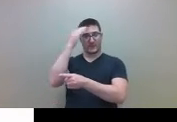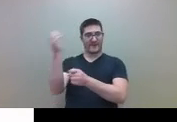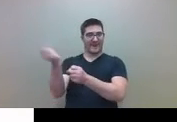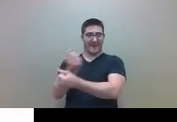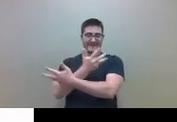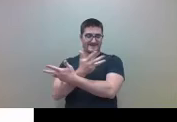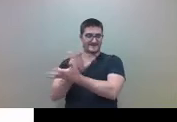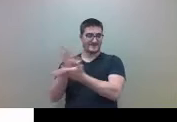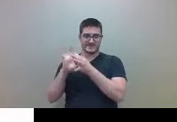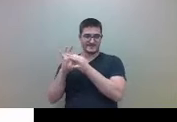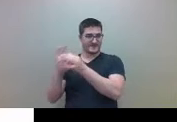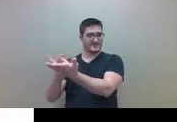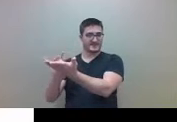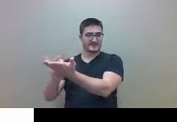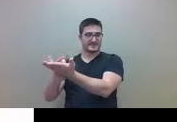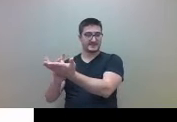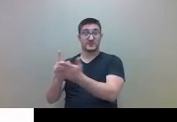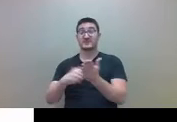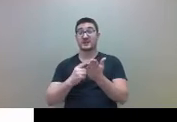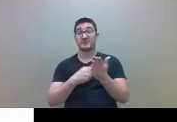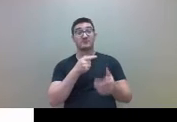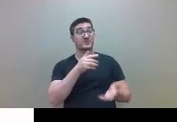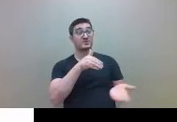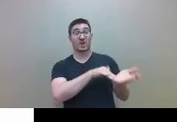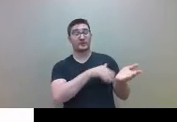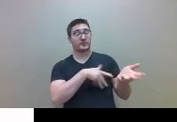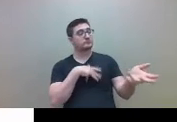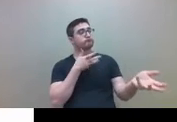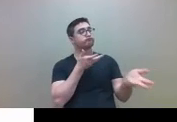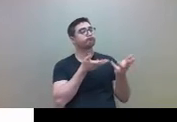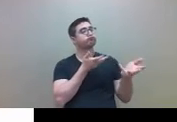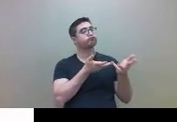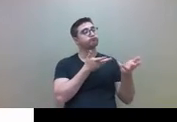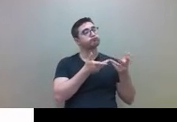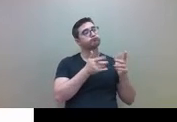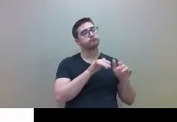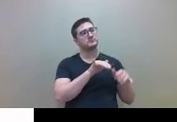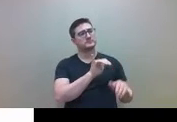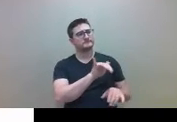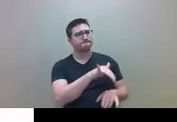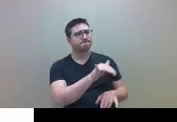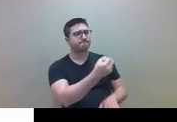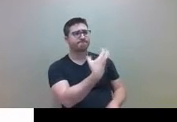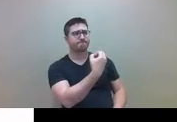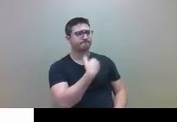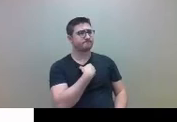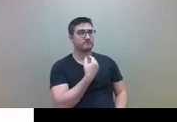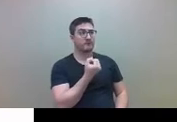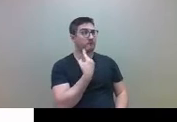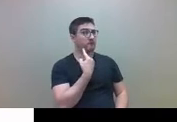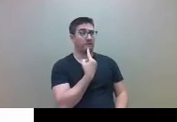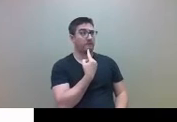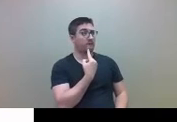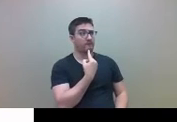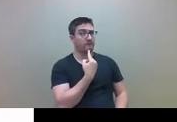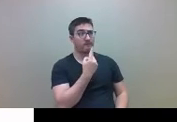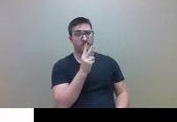is not clear, you need, especially as a caregiver, your pharmacist is one of your best friends. Always know what your people are